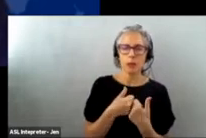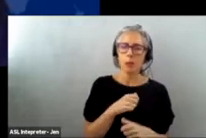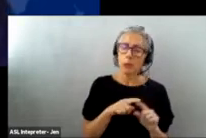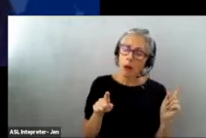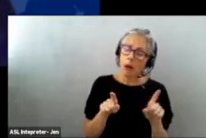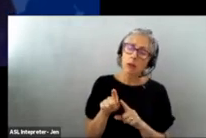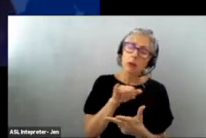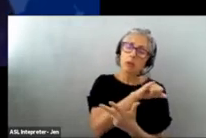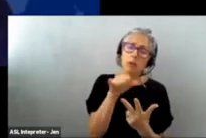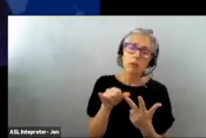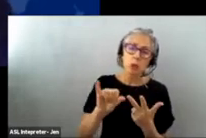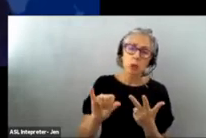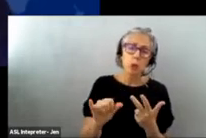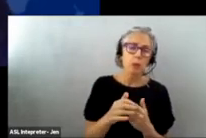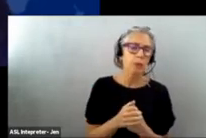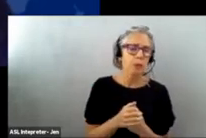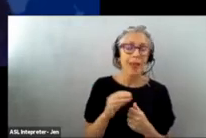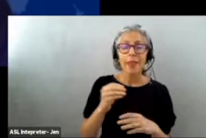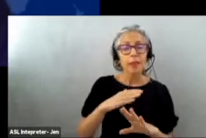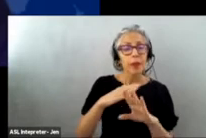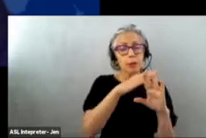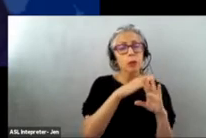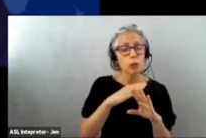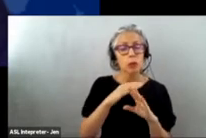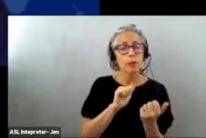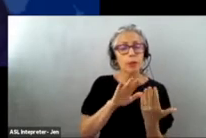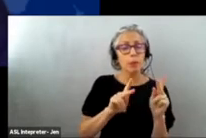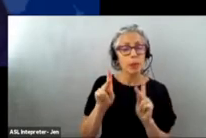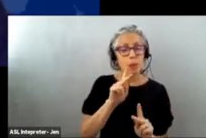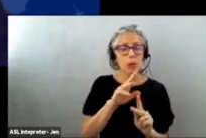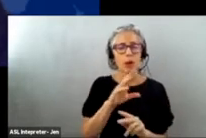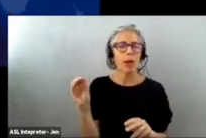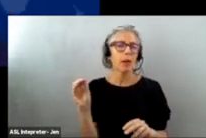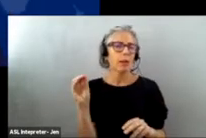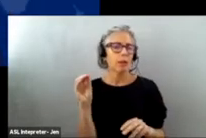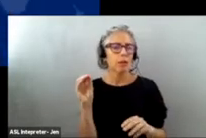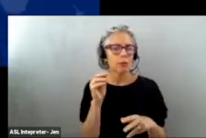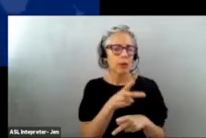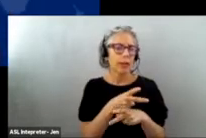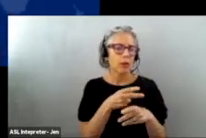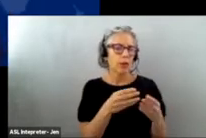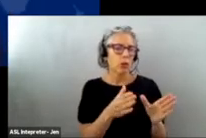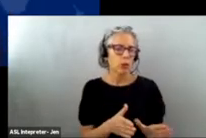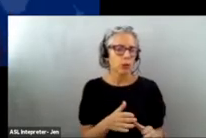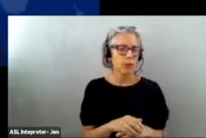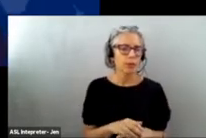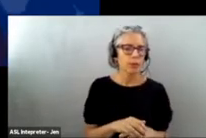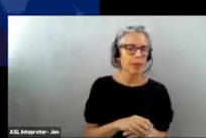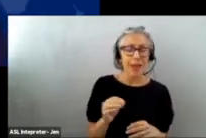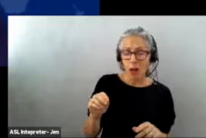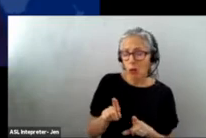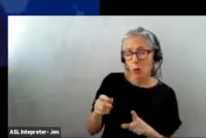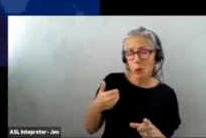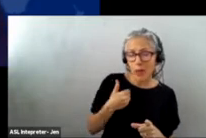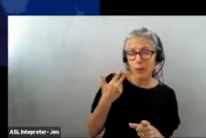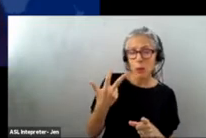similarities in the obstacles facing people and their caregivers. Another reason is that we have outstanding Duke faculty working